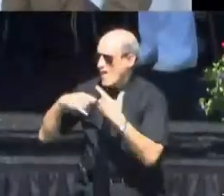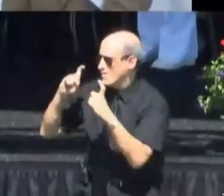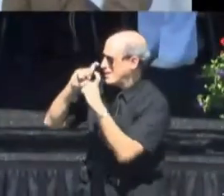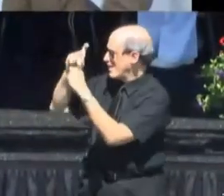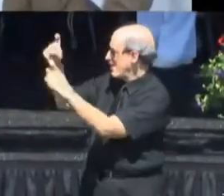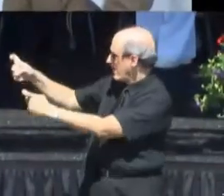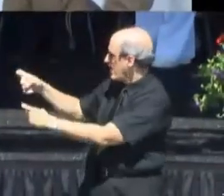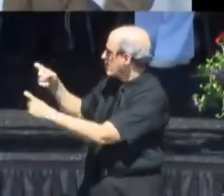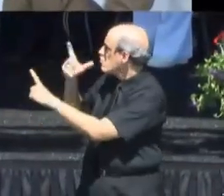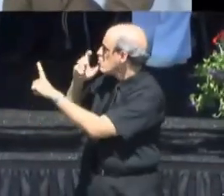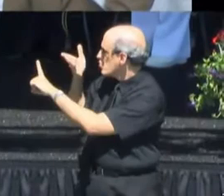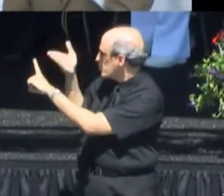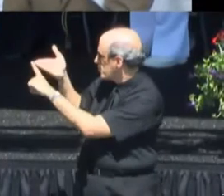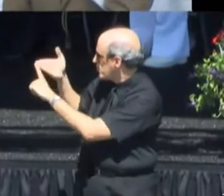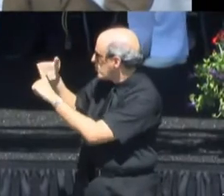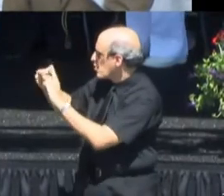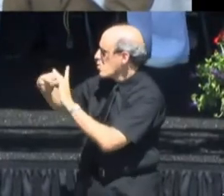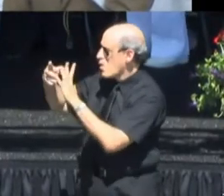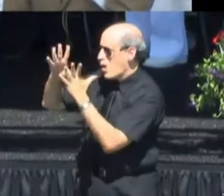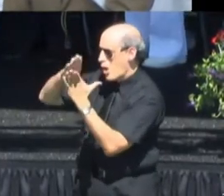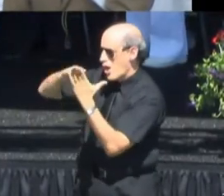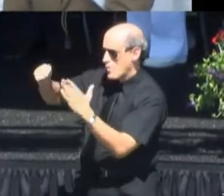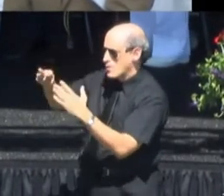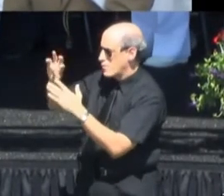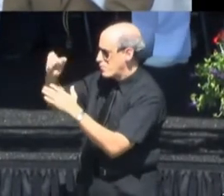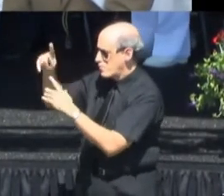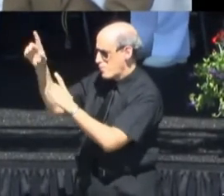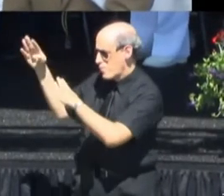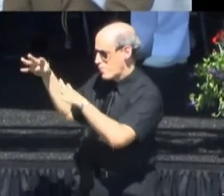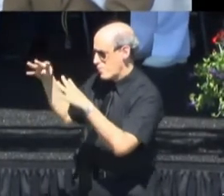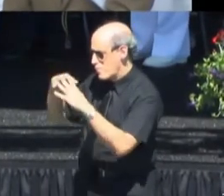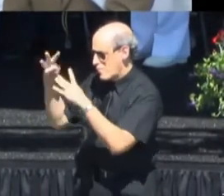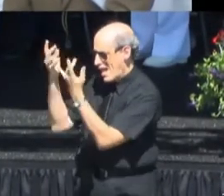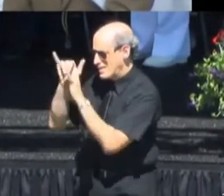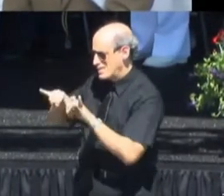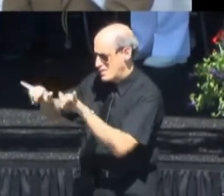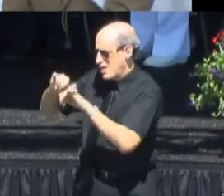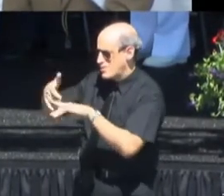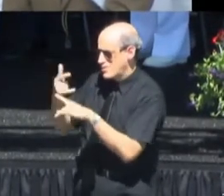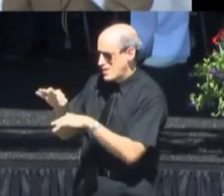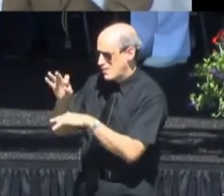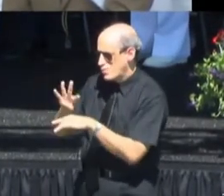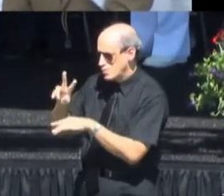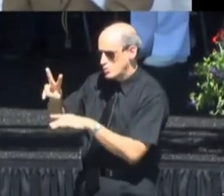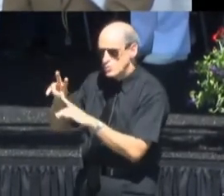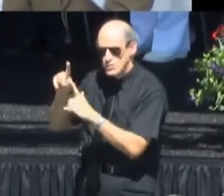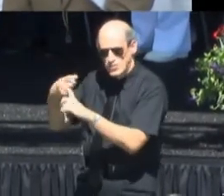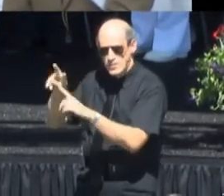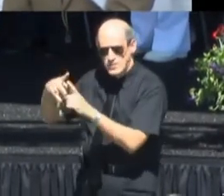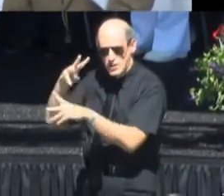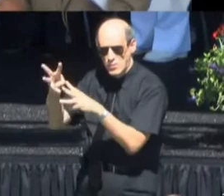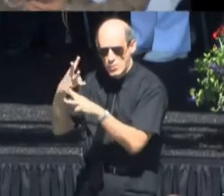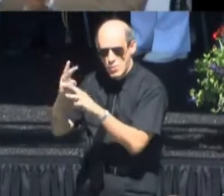a replica of the battle standard representing the 142 who died during World War II. We really appreciate you coming.